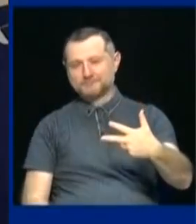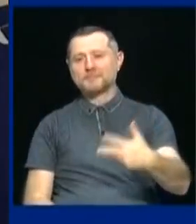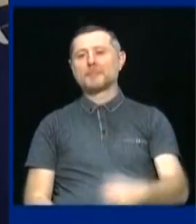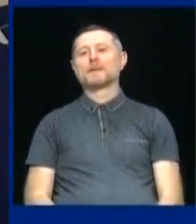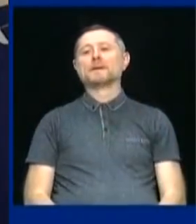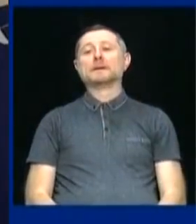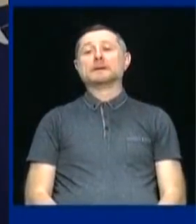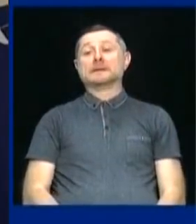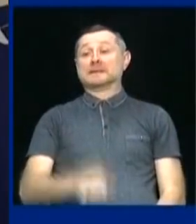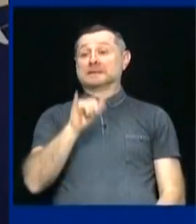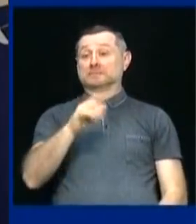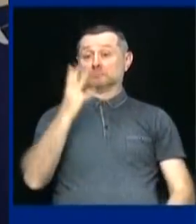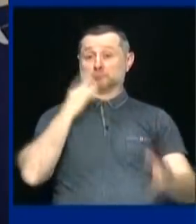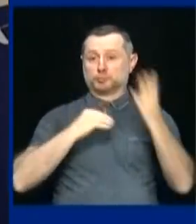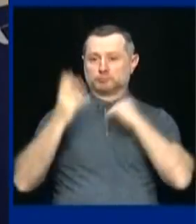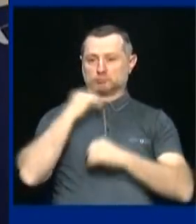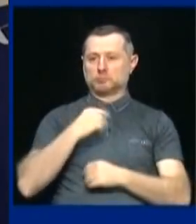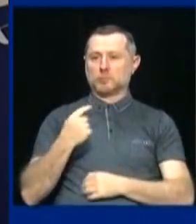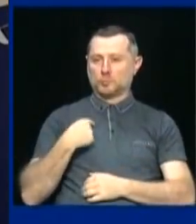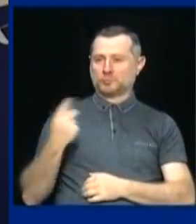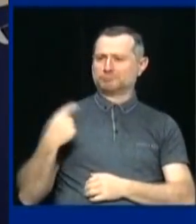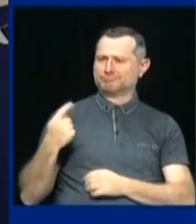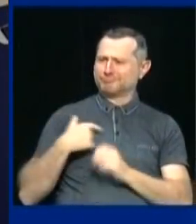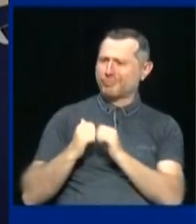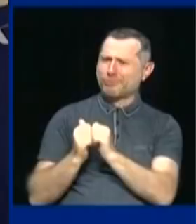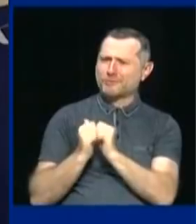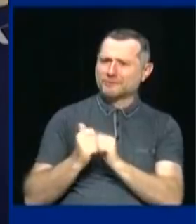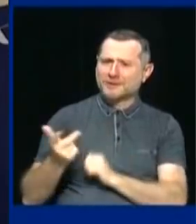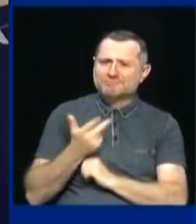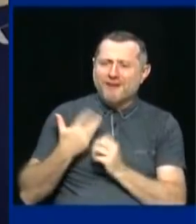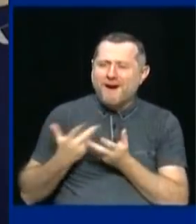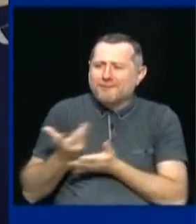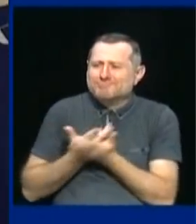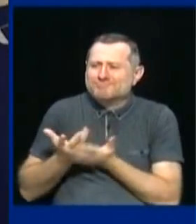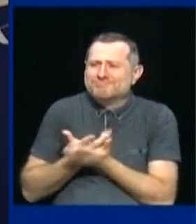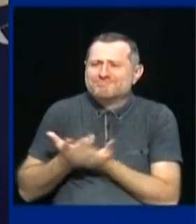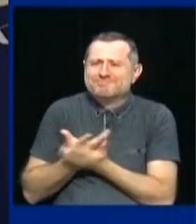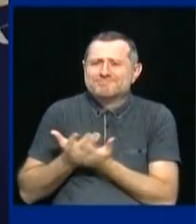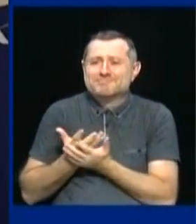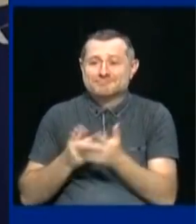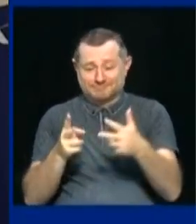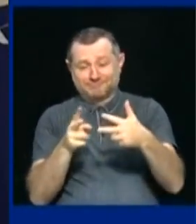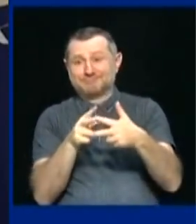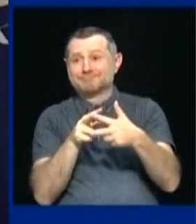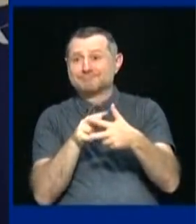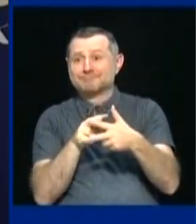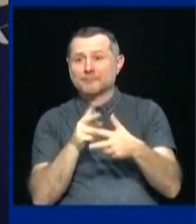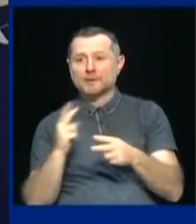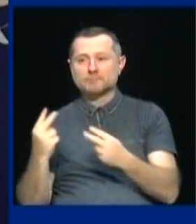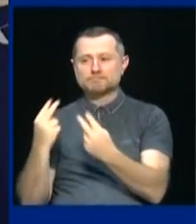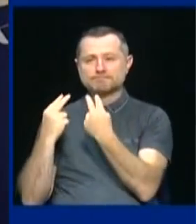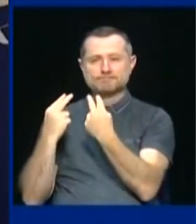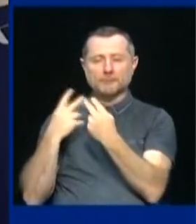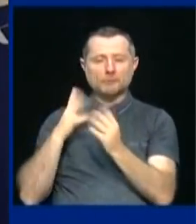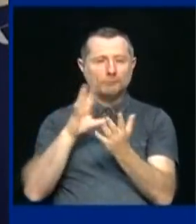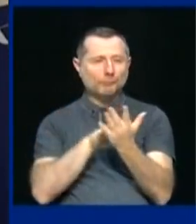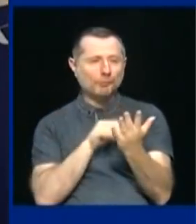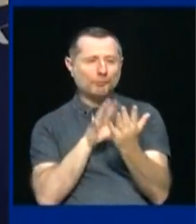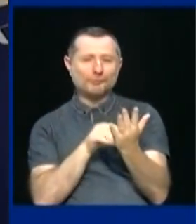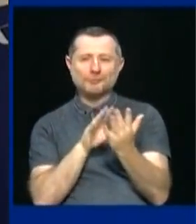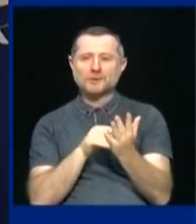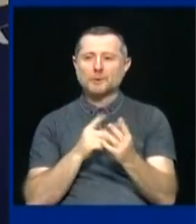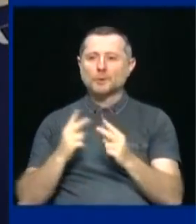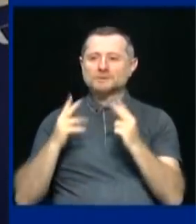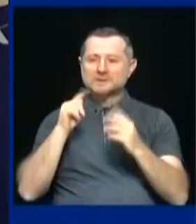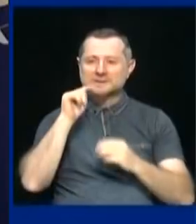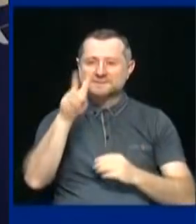have sat on the couch with them, hearing the ugly accusations for weeks. I have